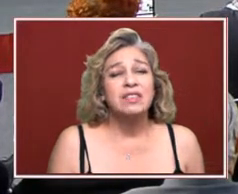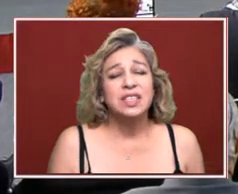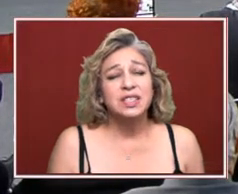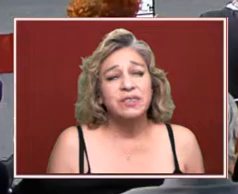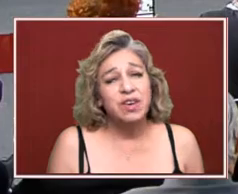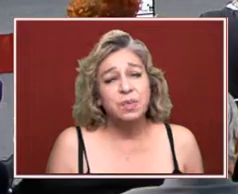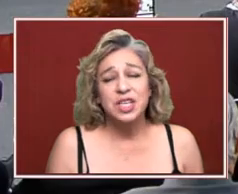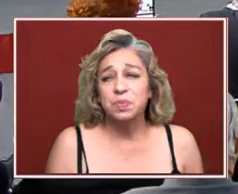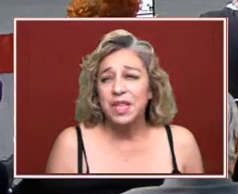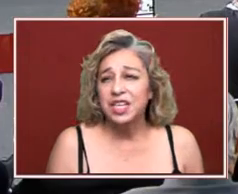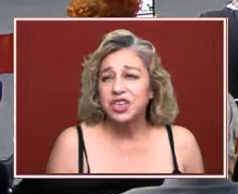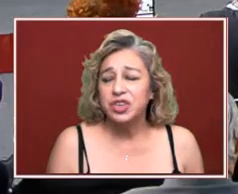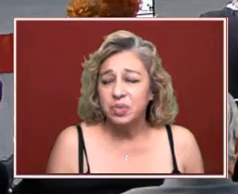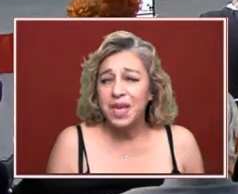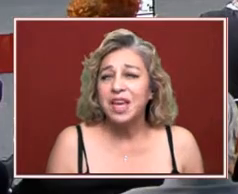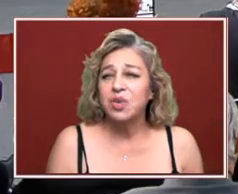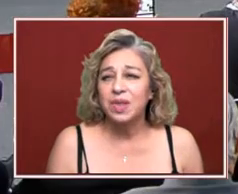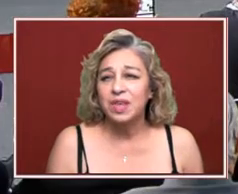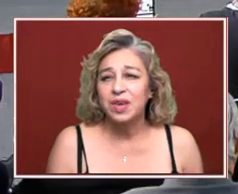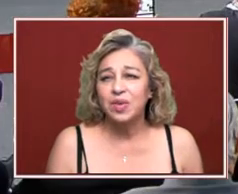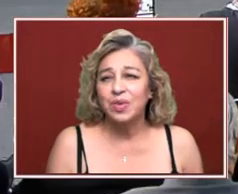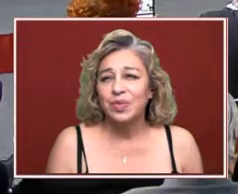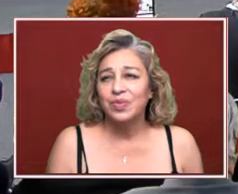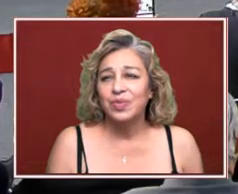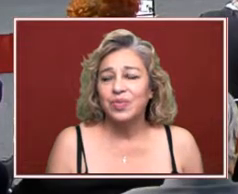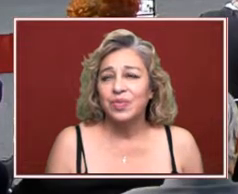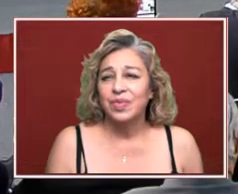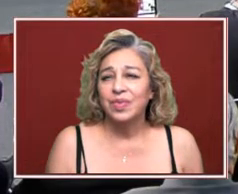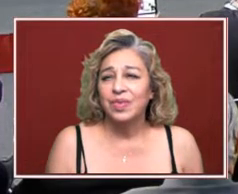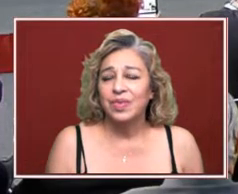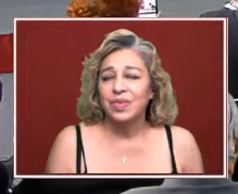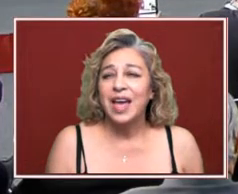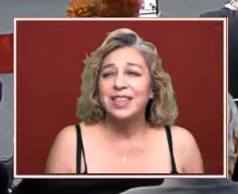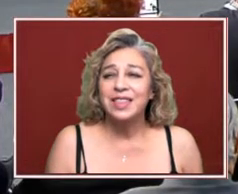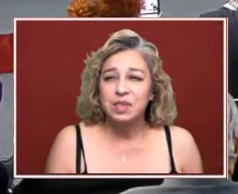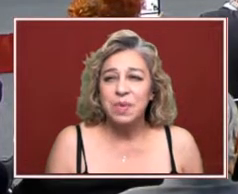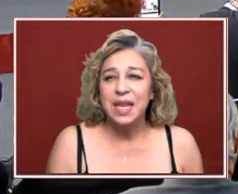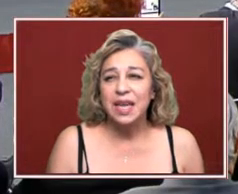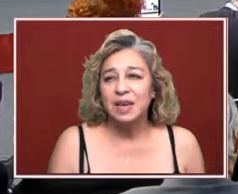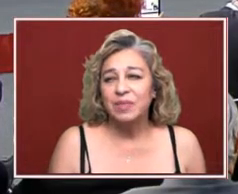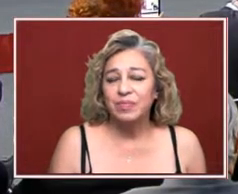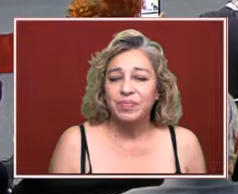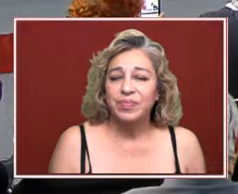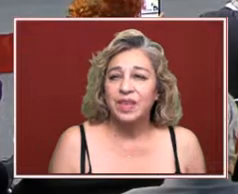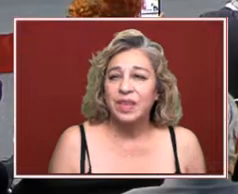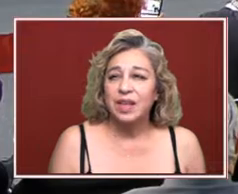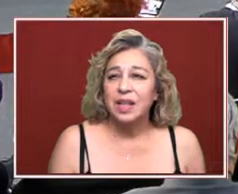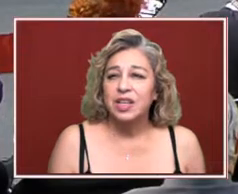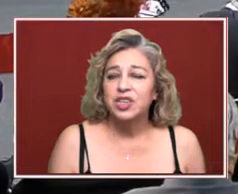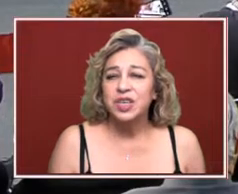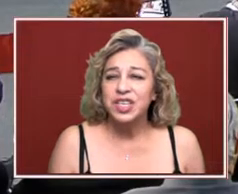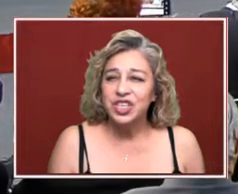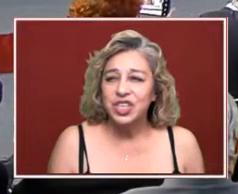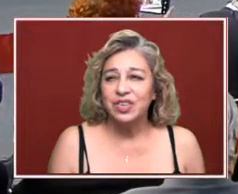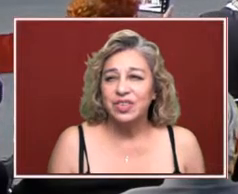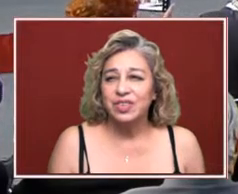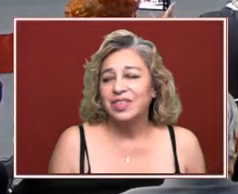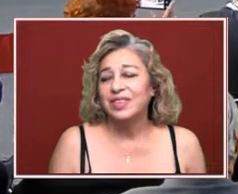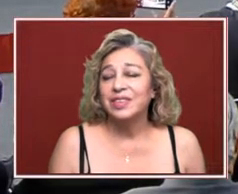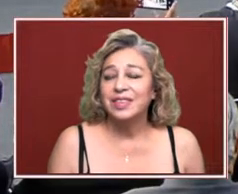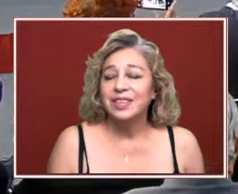It gives us very much pleasure to be here with you. Esta reunión at this meeting, tradicional,